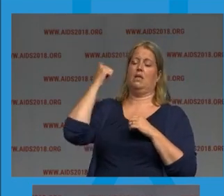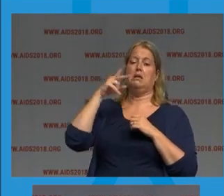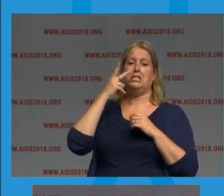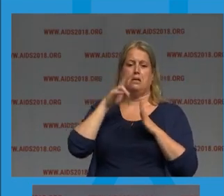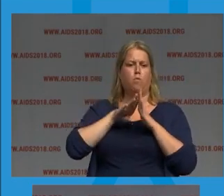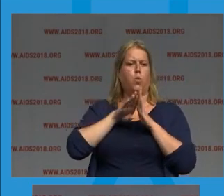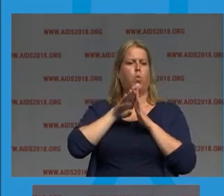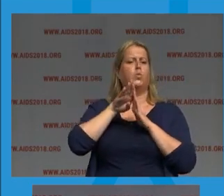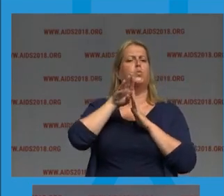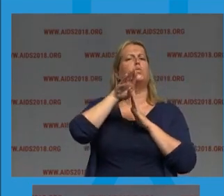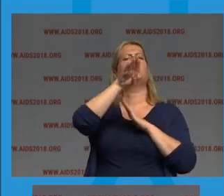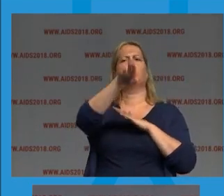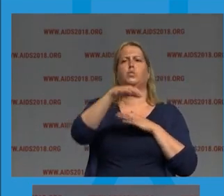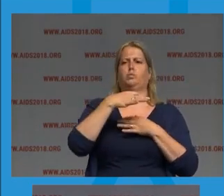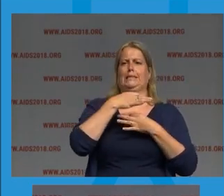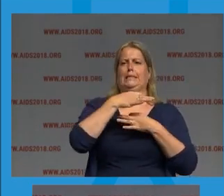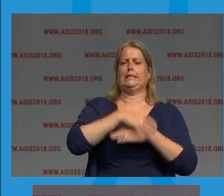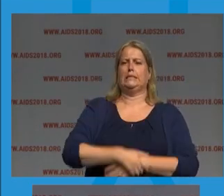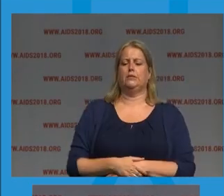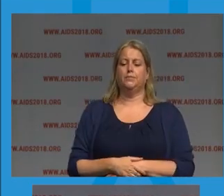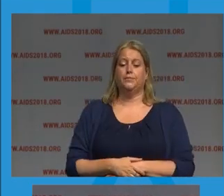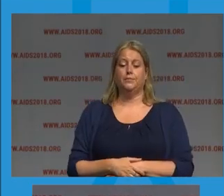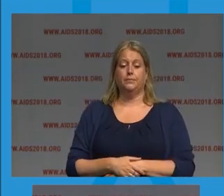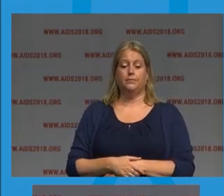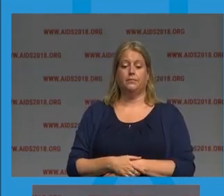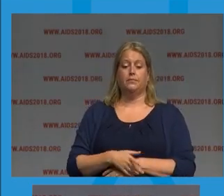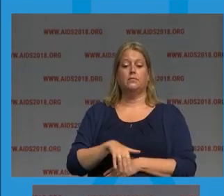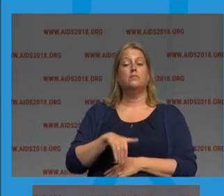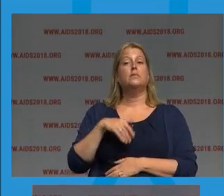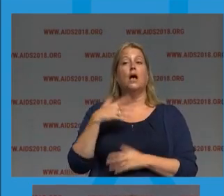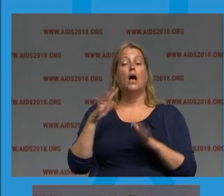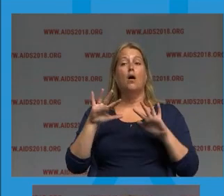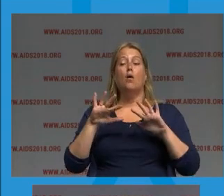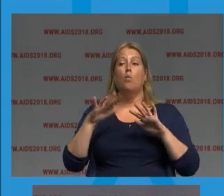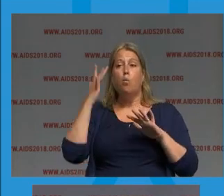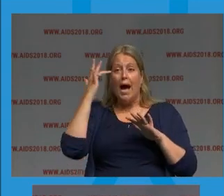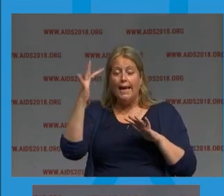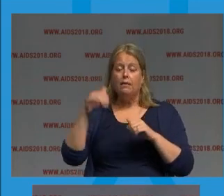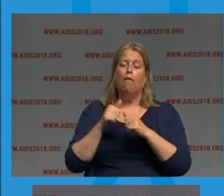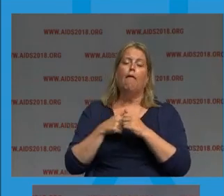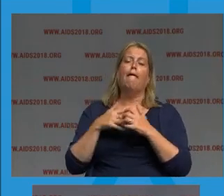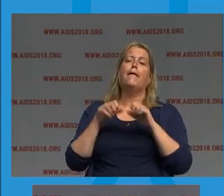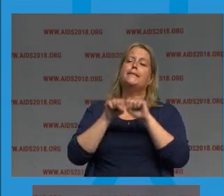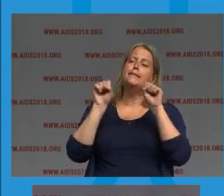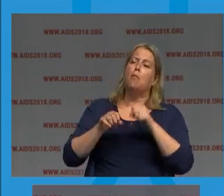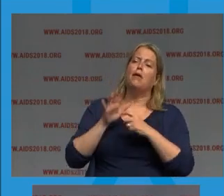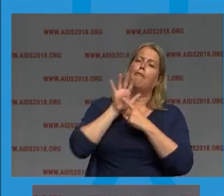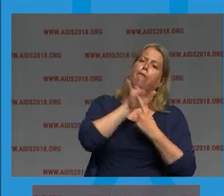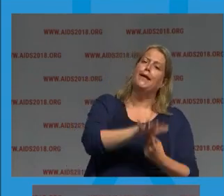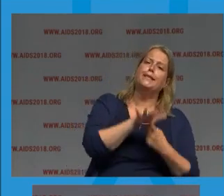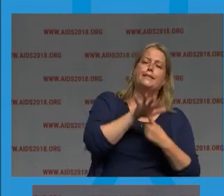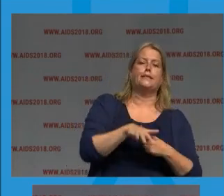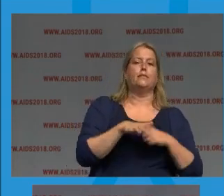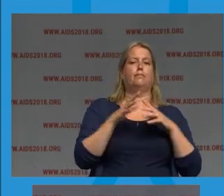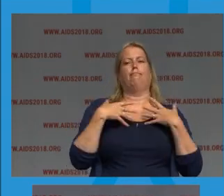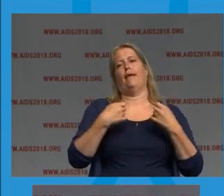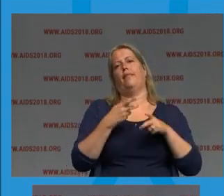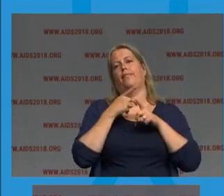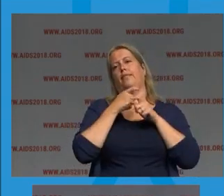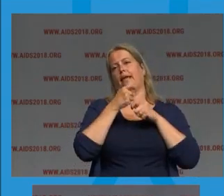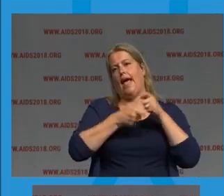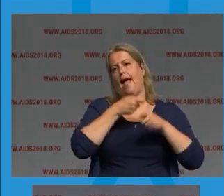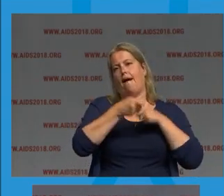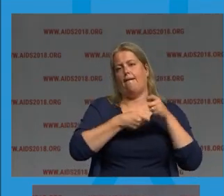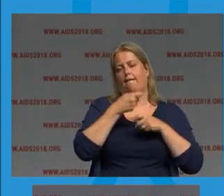in risk, and really attributable to systematic racism in healthcare settings and across the board, and I think needs to